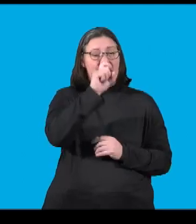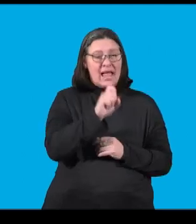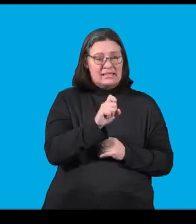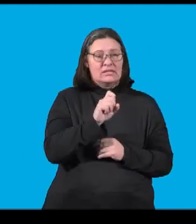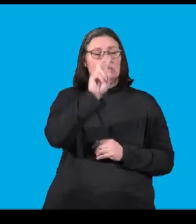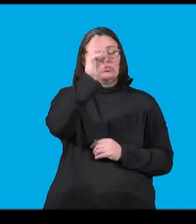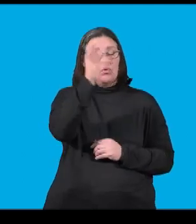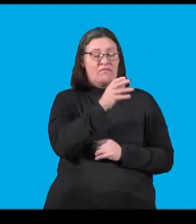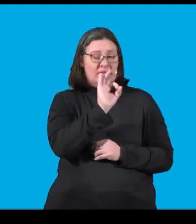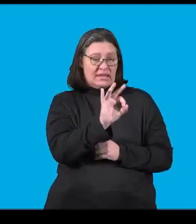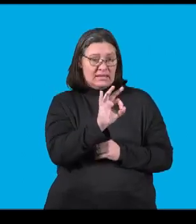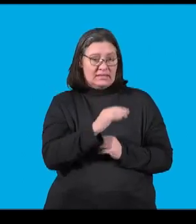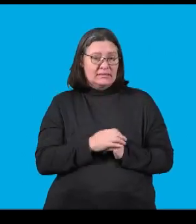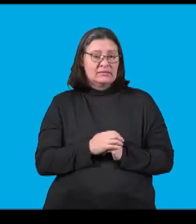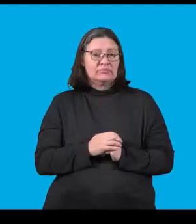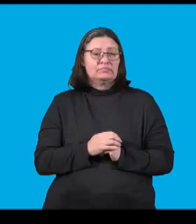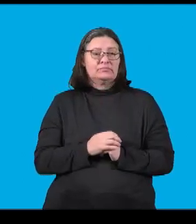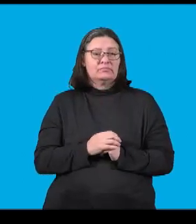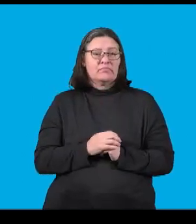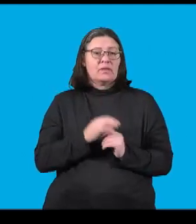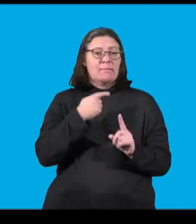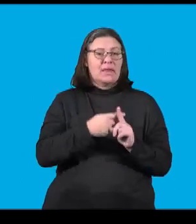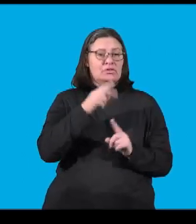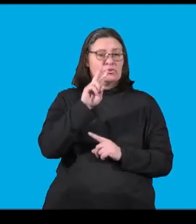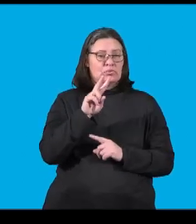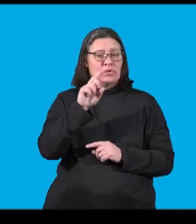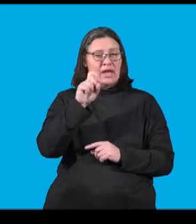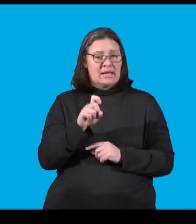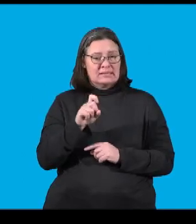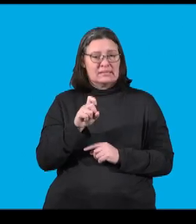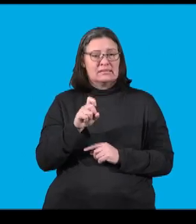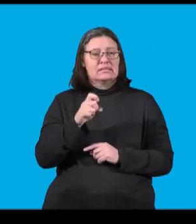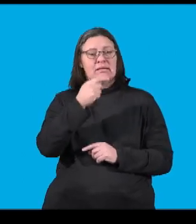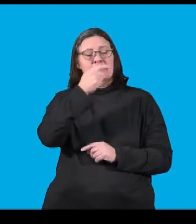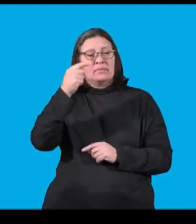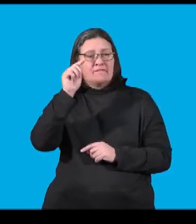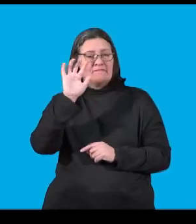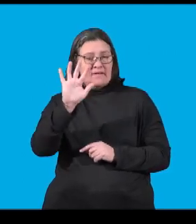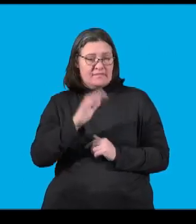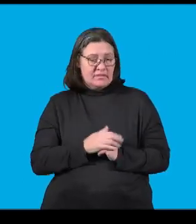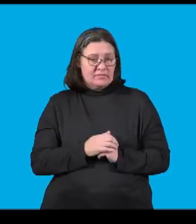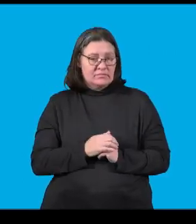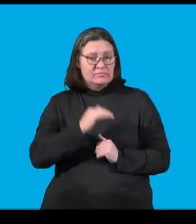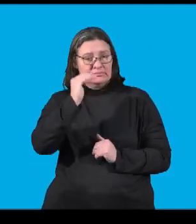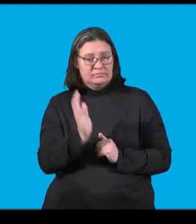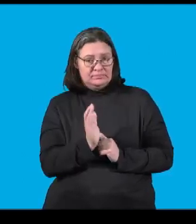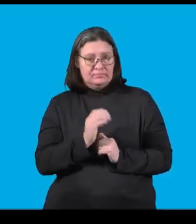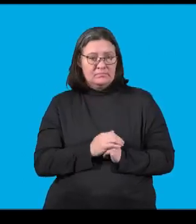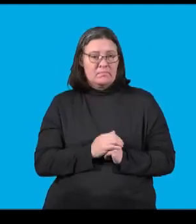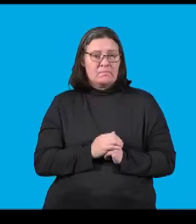started deriving yet. I'm just simplifying inside the bracket. Plus 2 times x to the negative